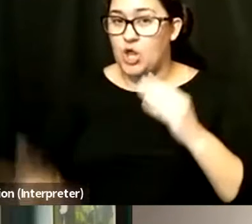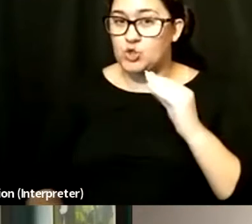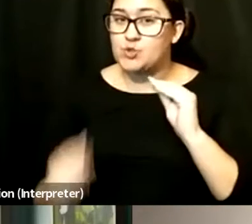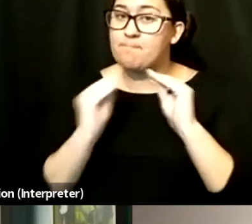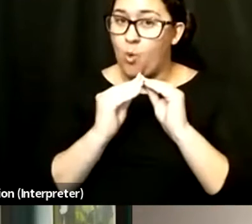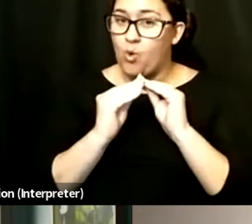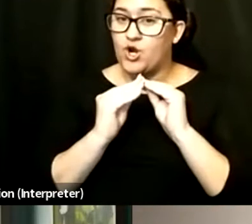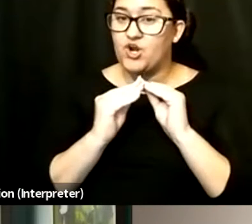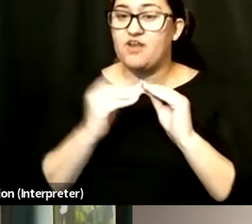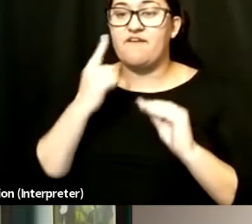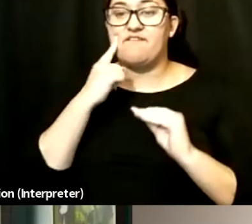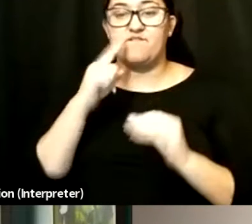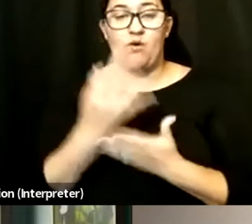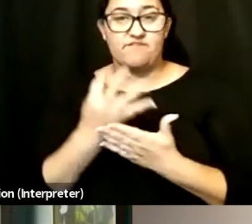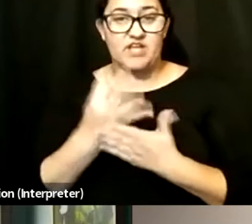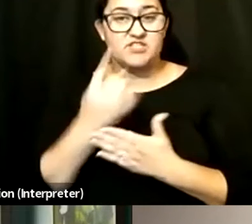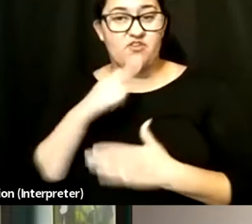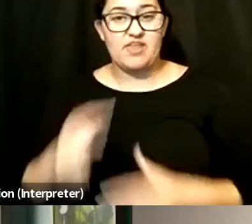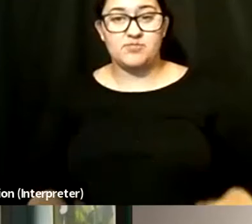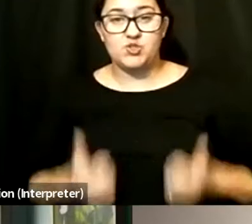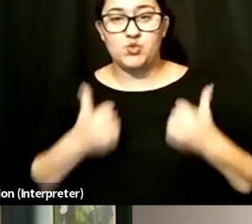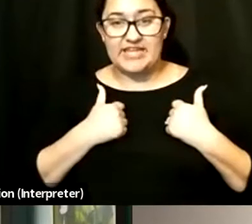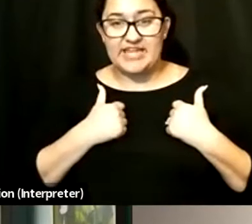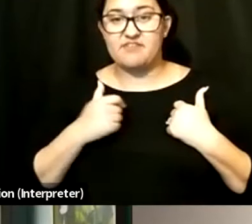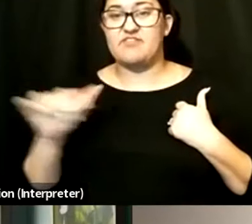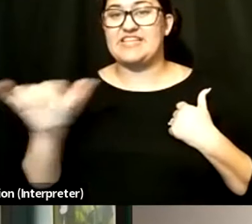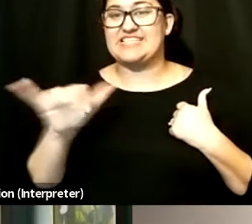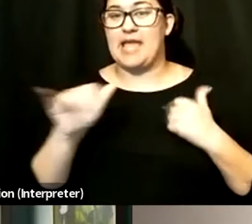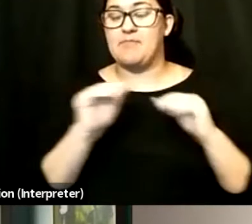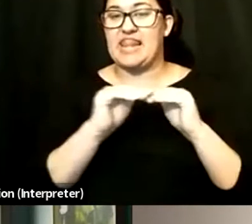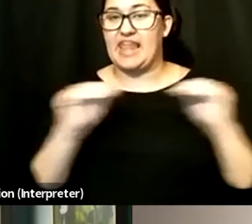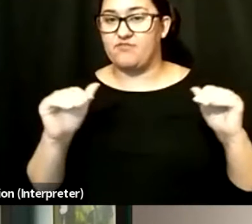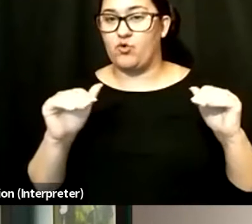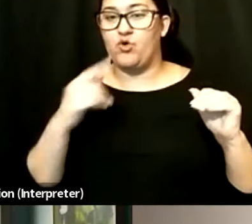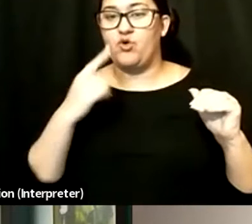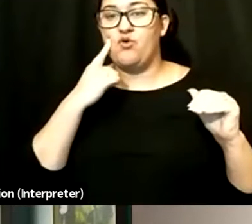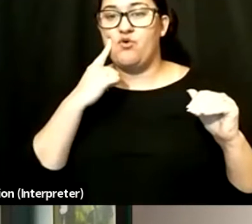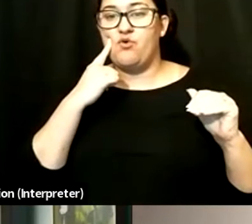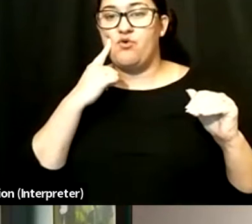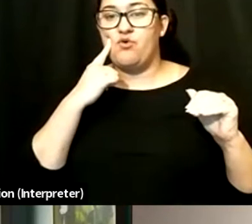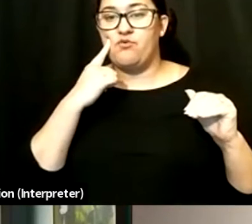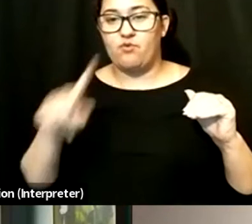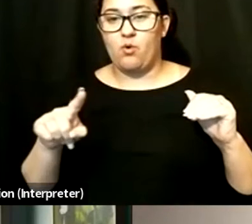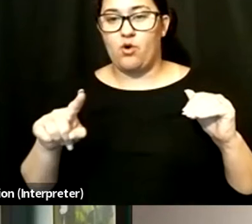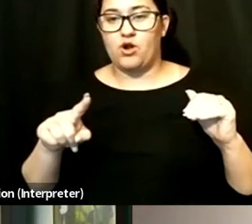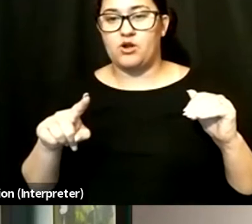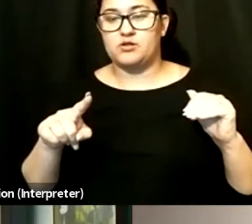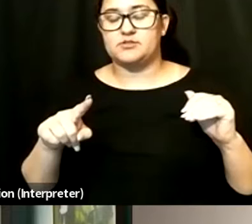in funds to live at the same level as somebody or as a family